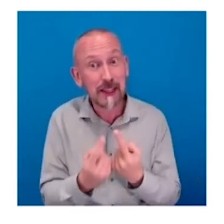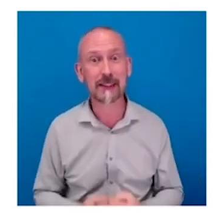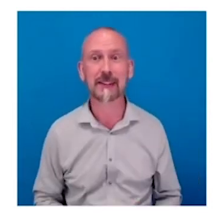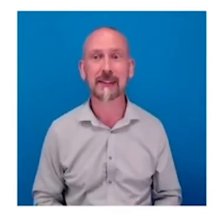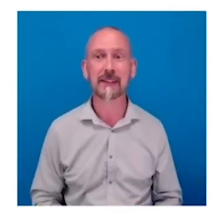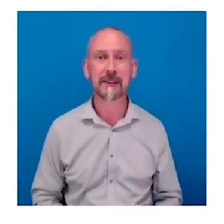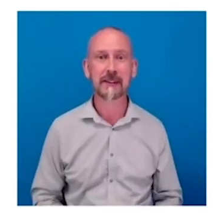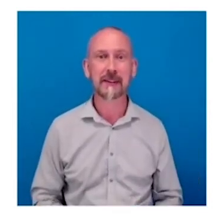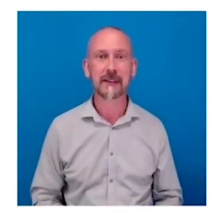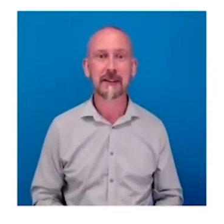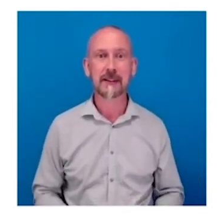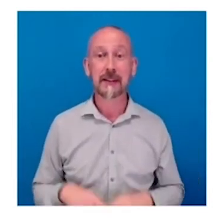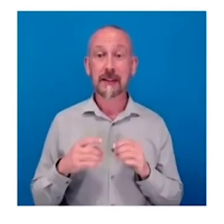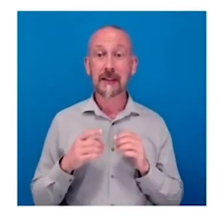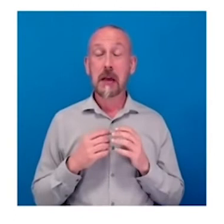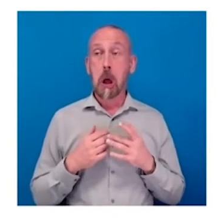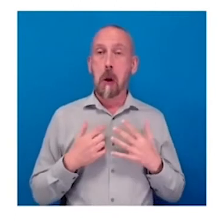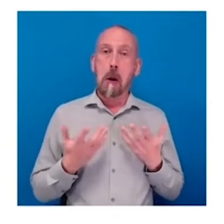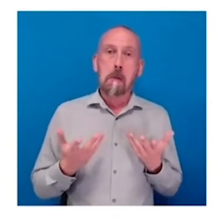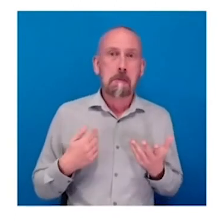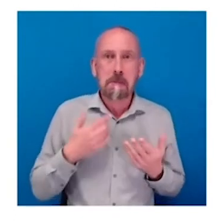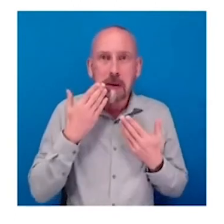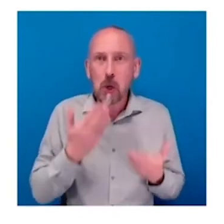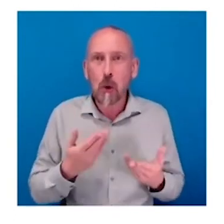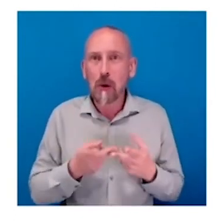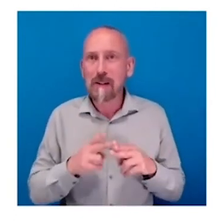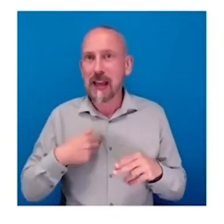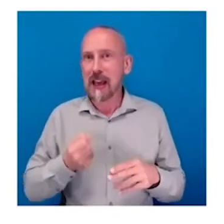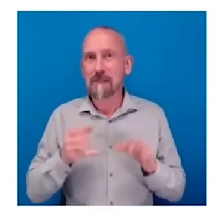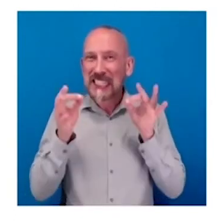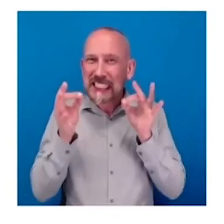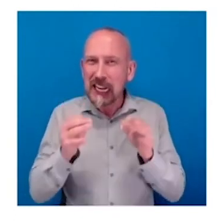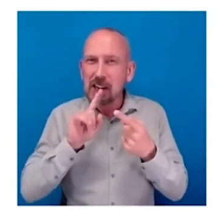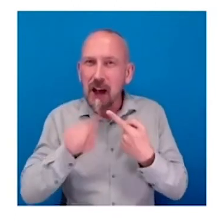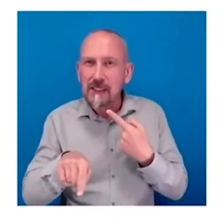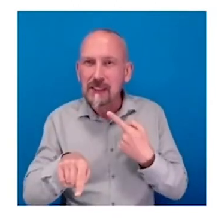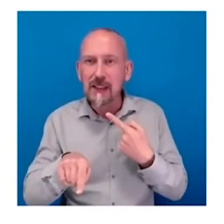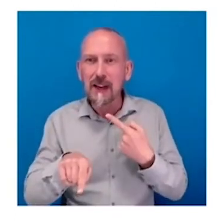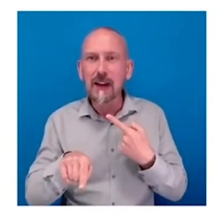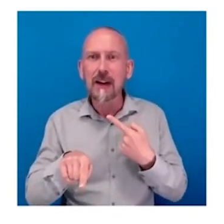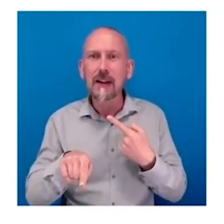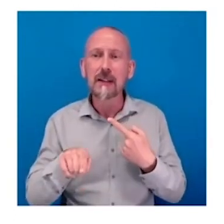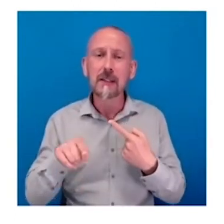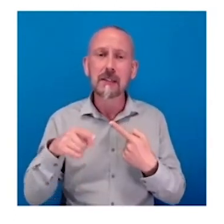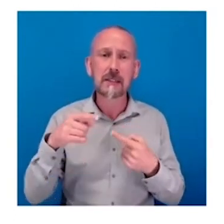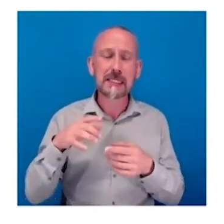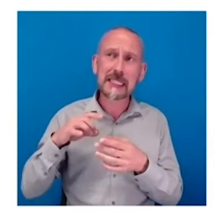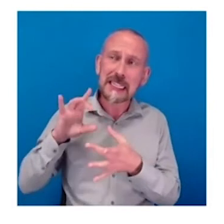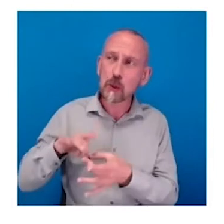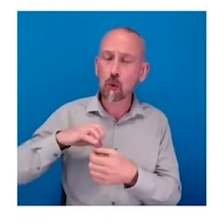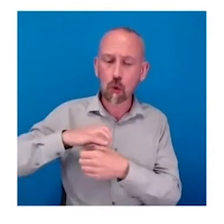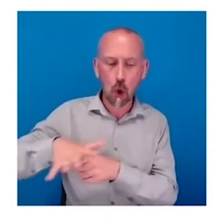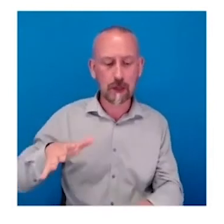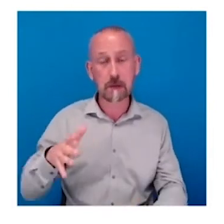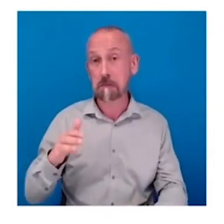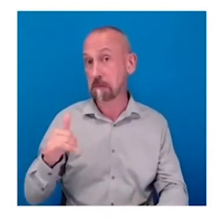I don't know that I have an exact answer to that, sort of the in and out migrations due to COVID, and maybe Victor does. But